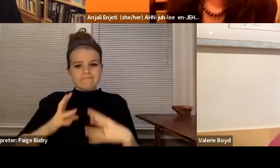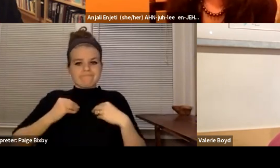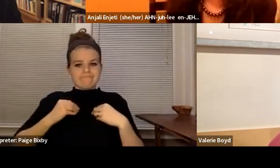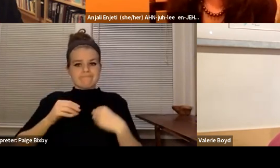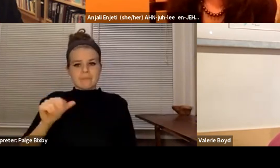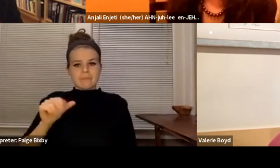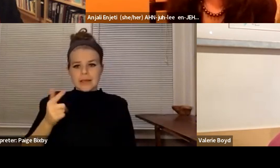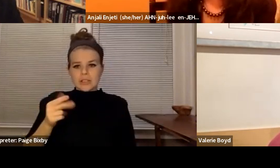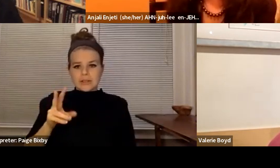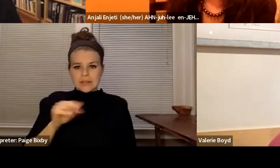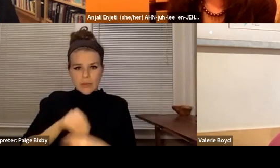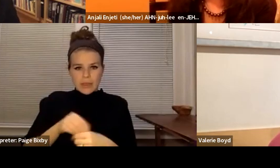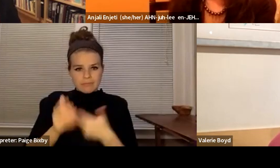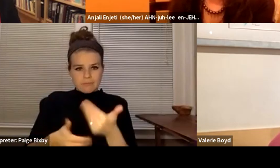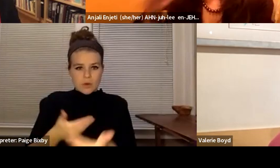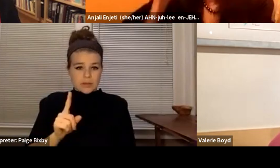process?